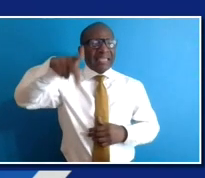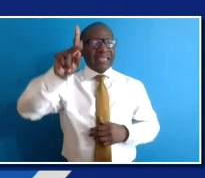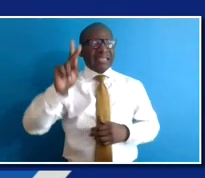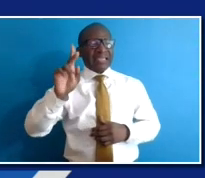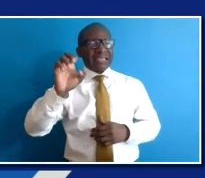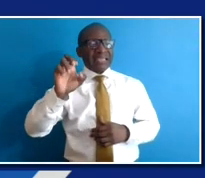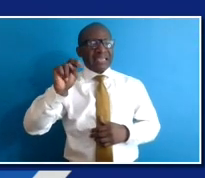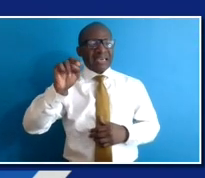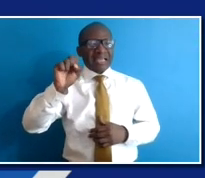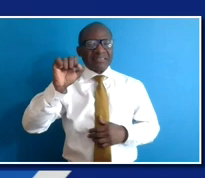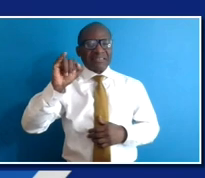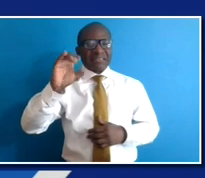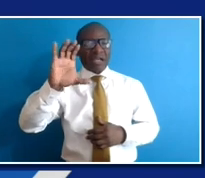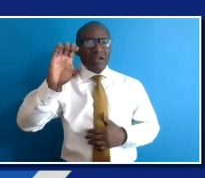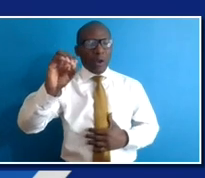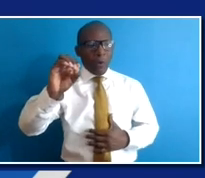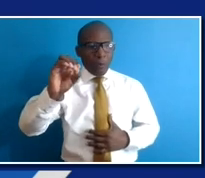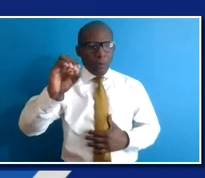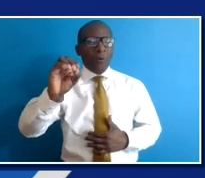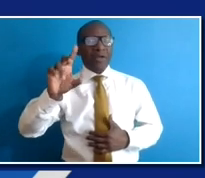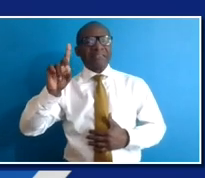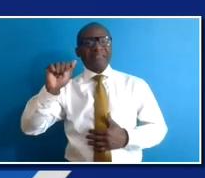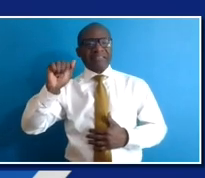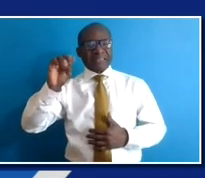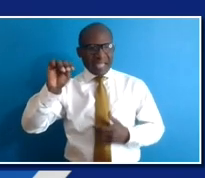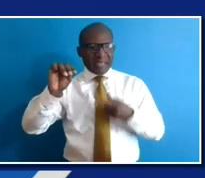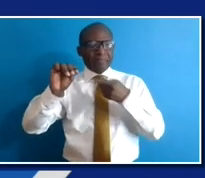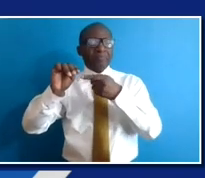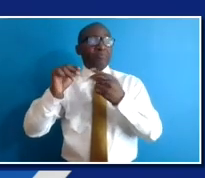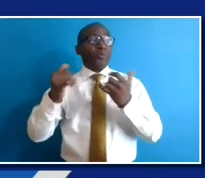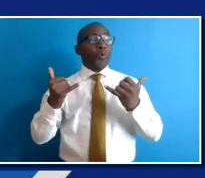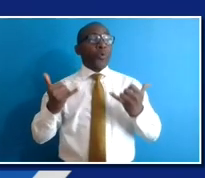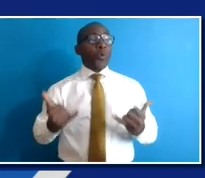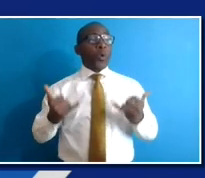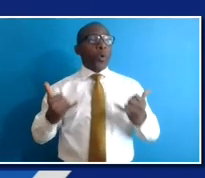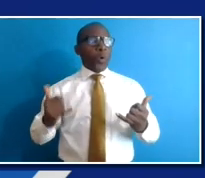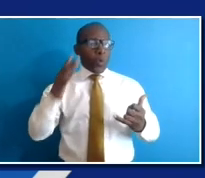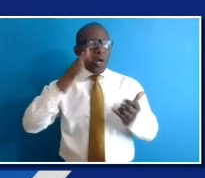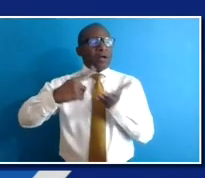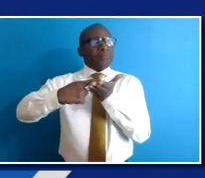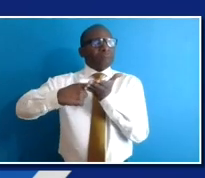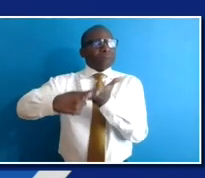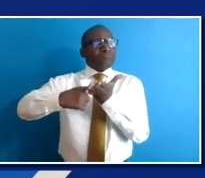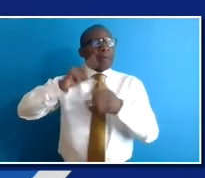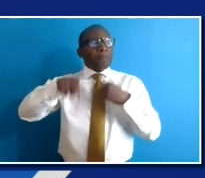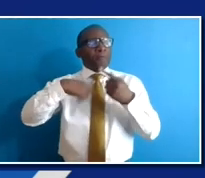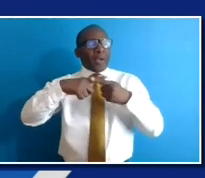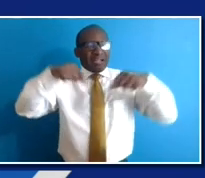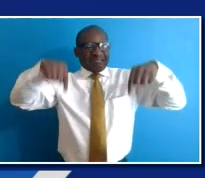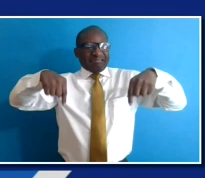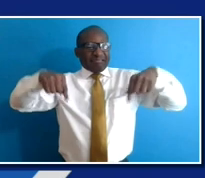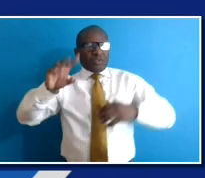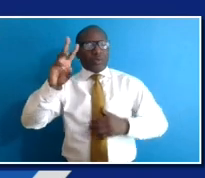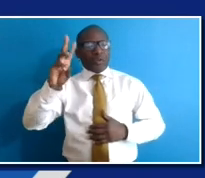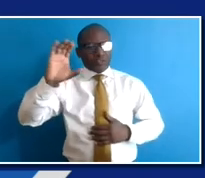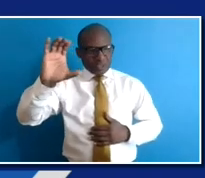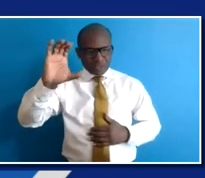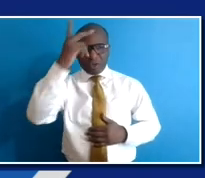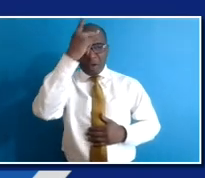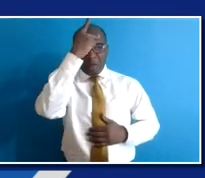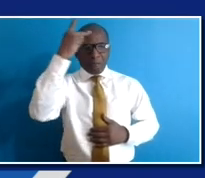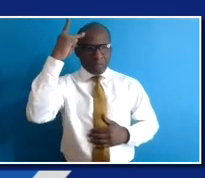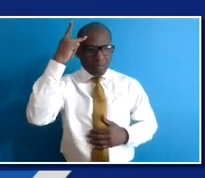relates to the county's park structure. And in a few seconds, I'm going to introduce our commissioner and first deputy commissioner of Parks, Recreation,